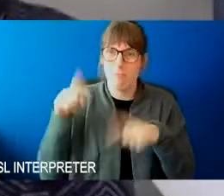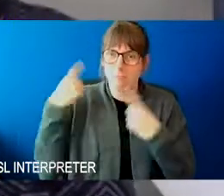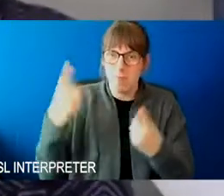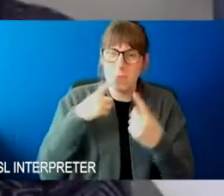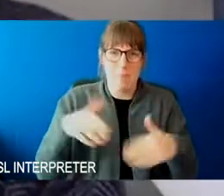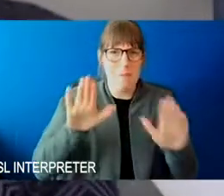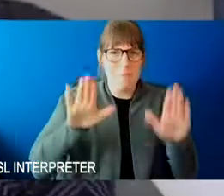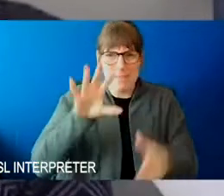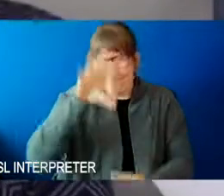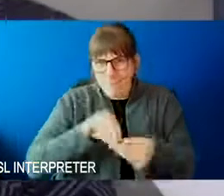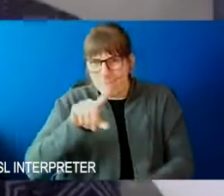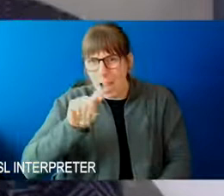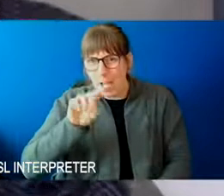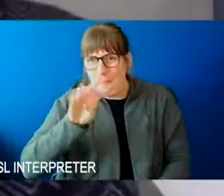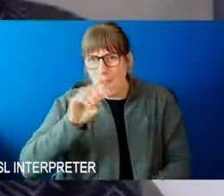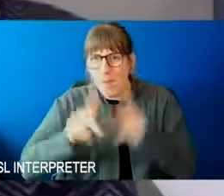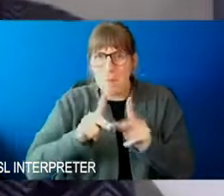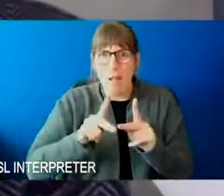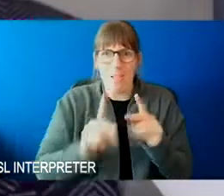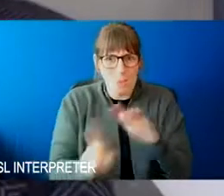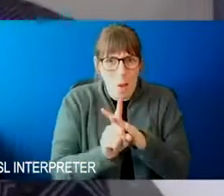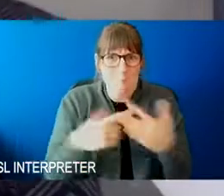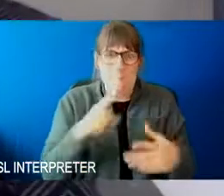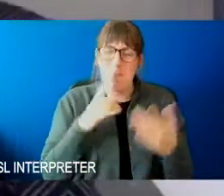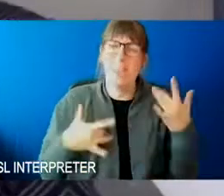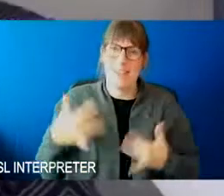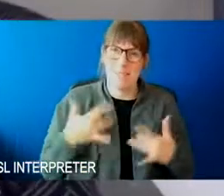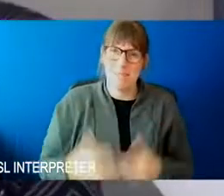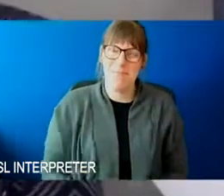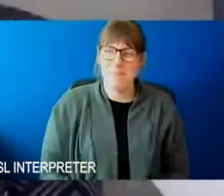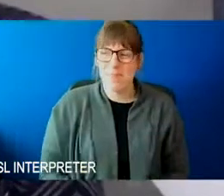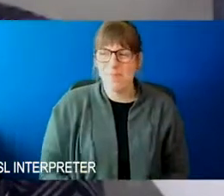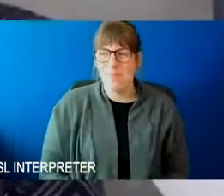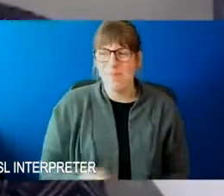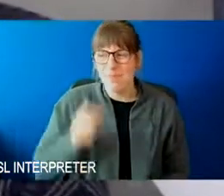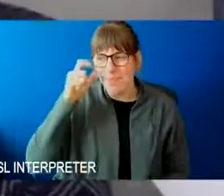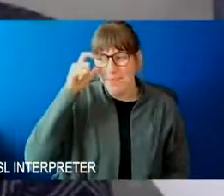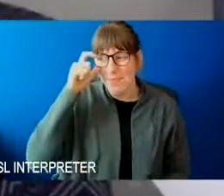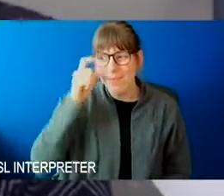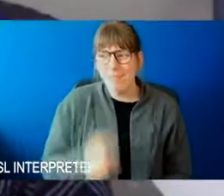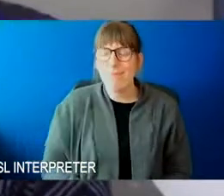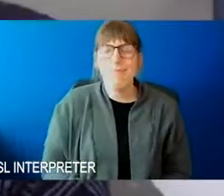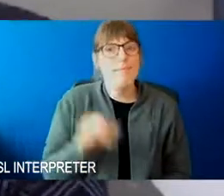this series together. It's just phenomenal. Look at this, almost 140 people gathered today. So it's very